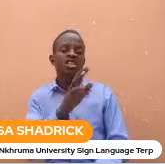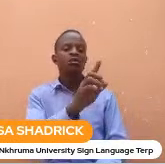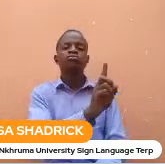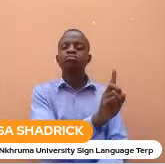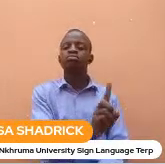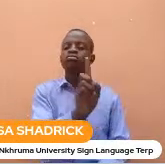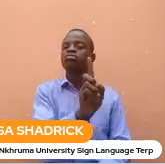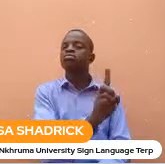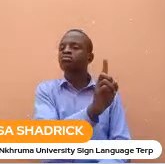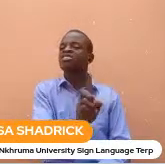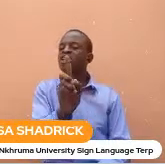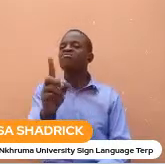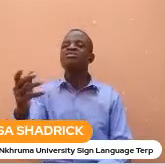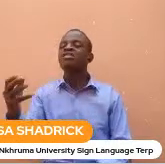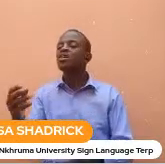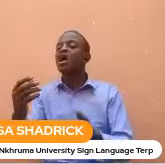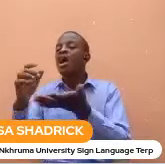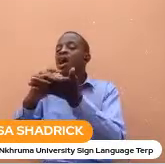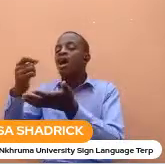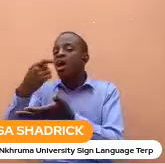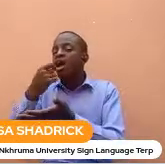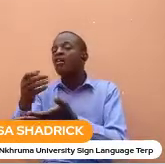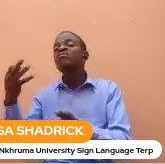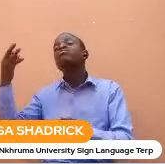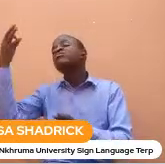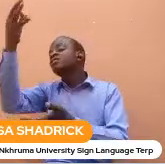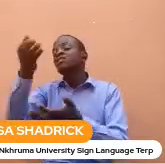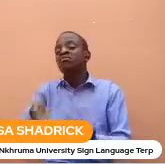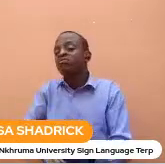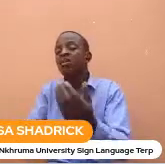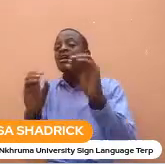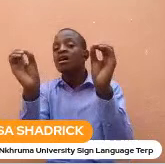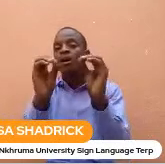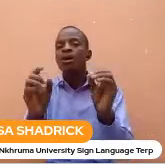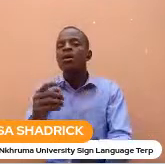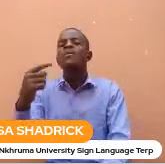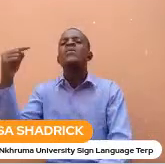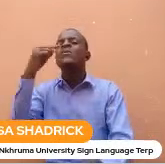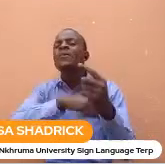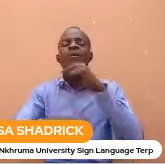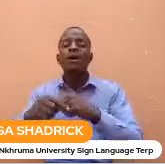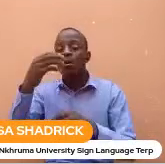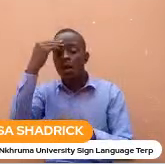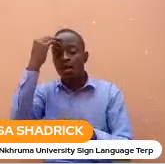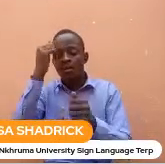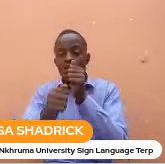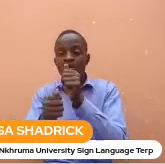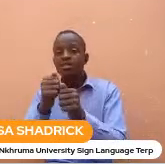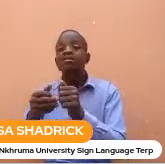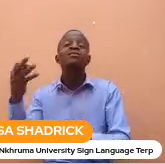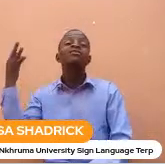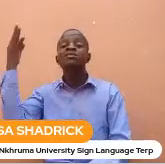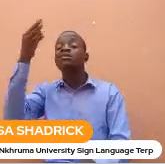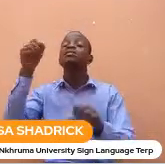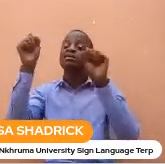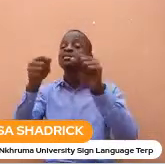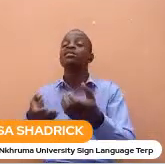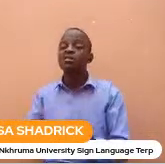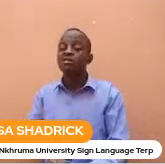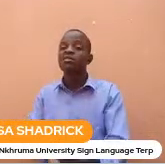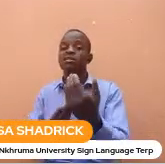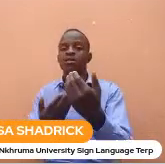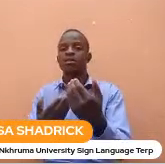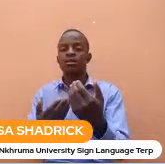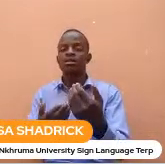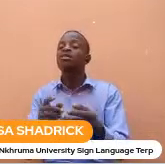have a child, then they are lying to you. There should be some underlying conditions that you might just have, but it causes a bit of